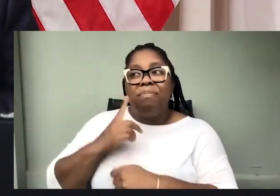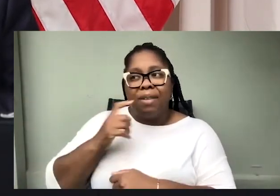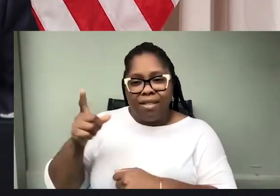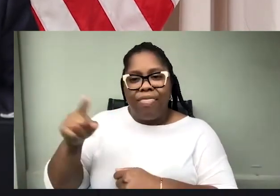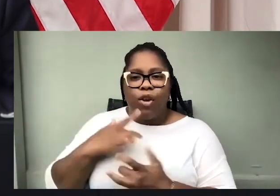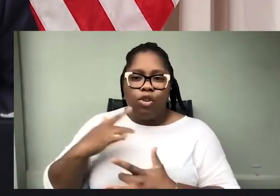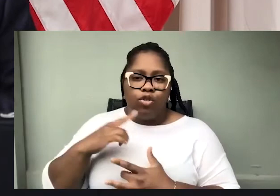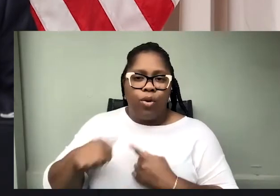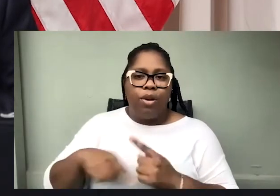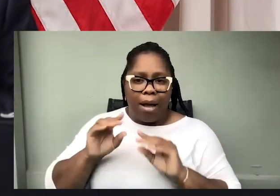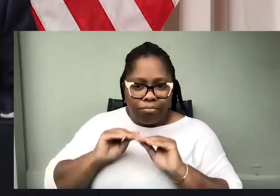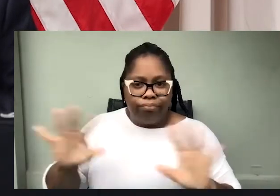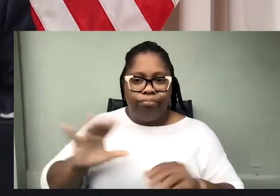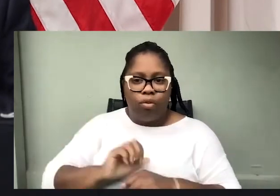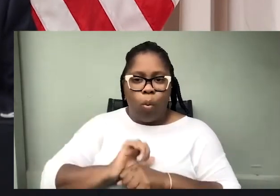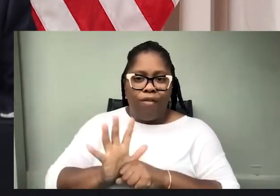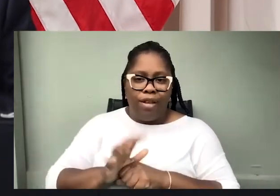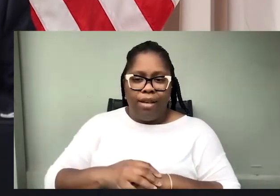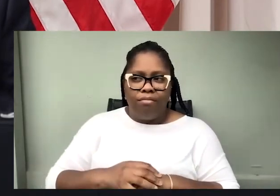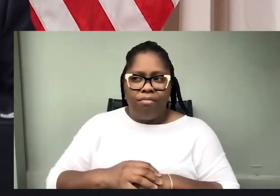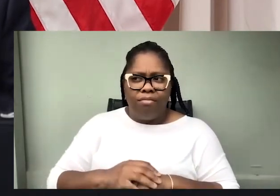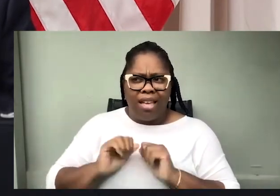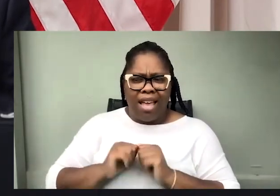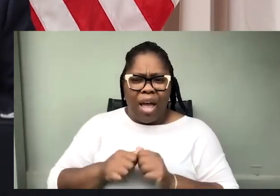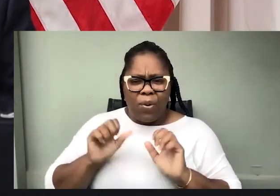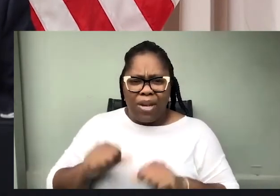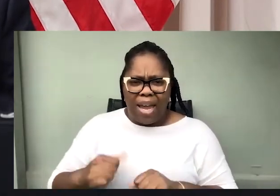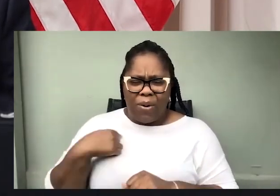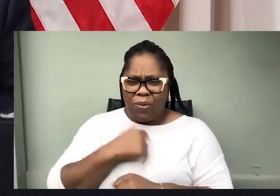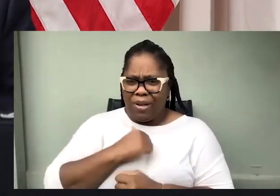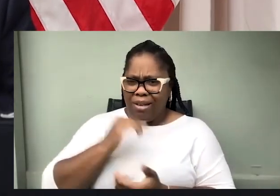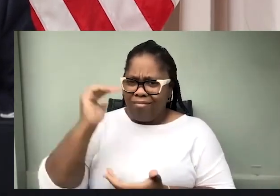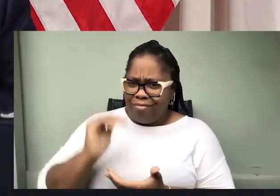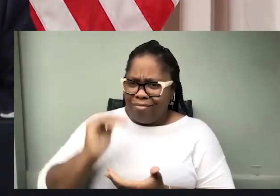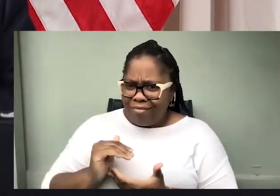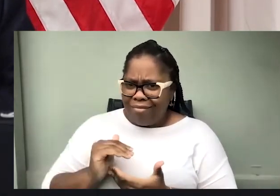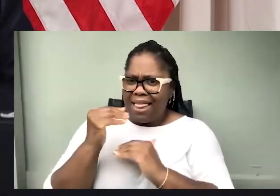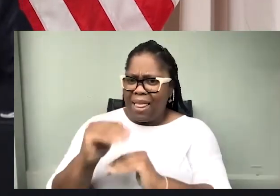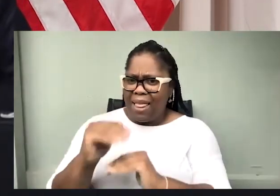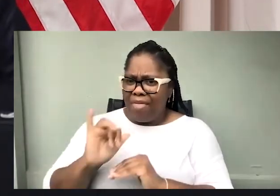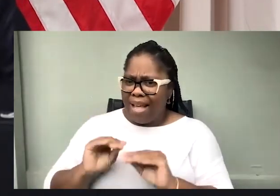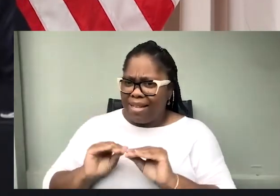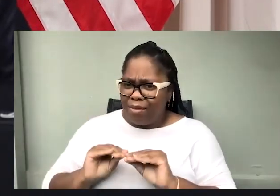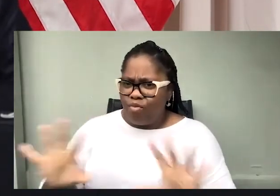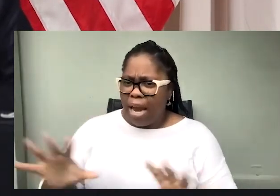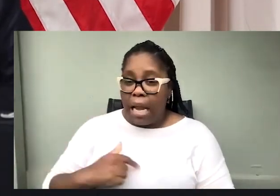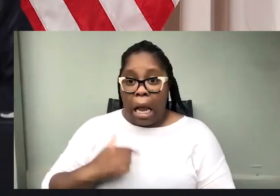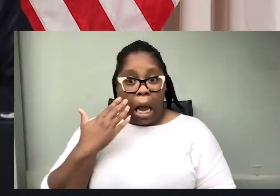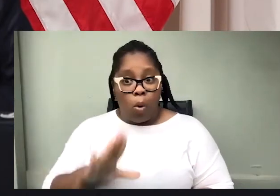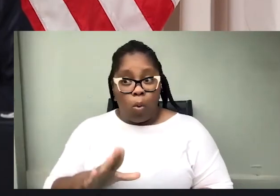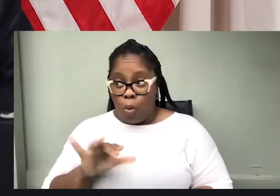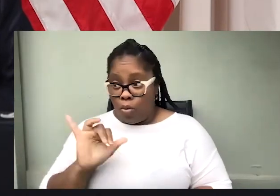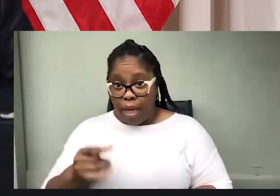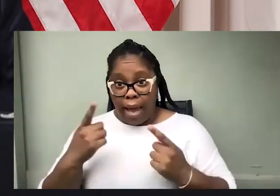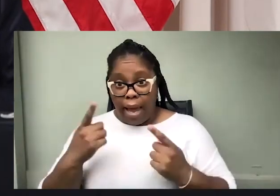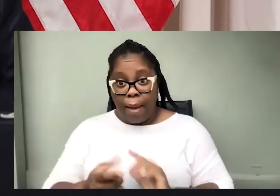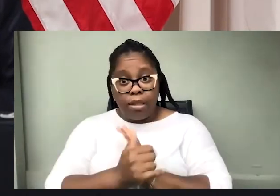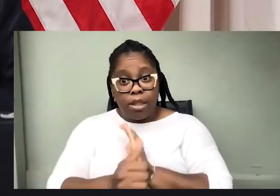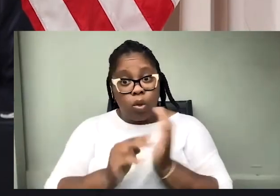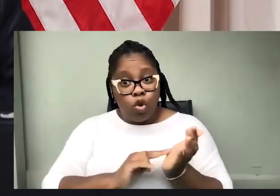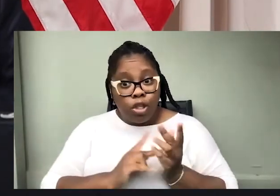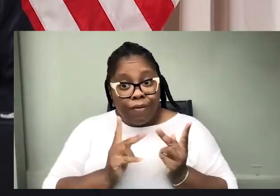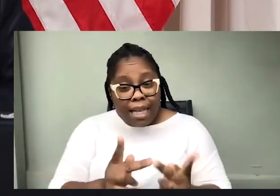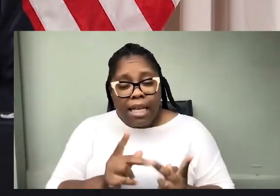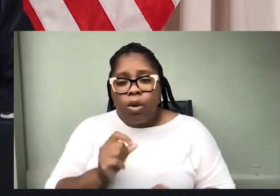COVID. There are ways to mitigate and even contain that. I don't know if that's happening in skilled nursing care facilities and assisted